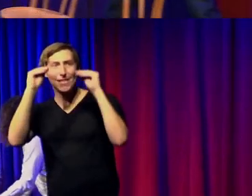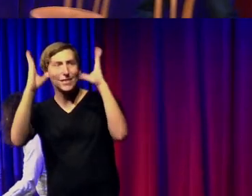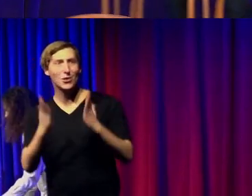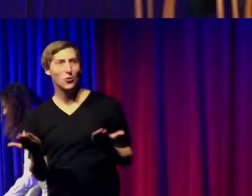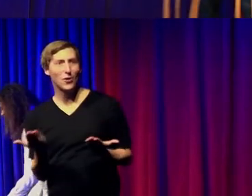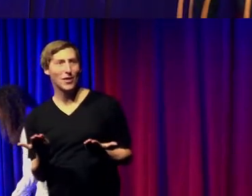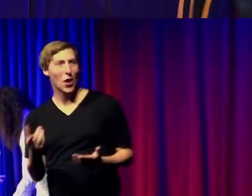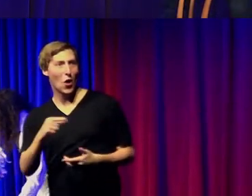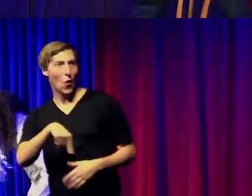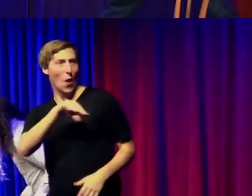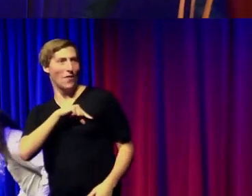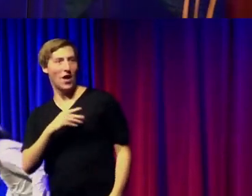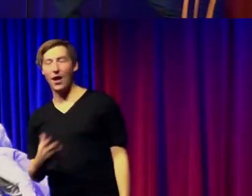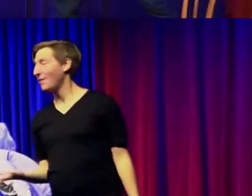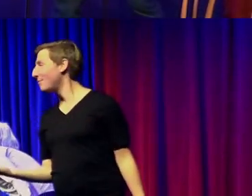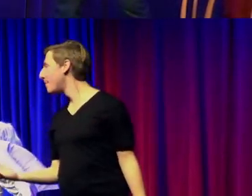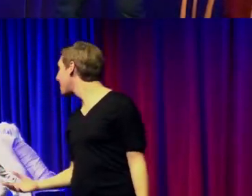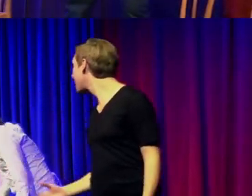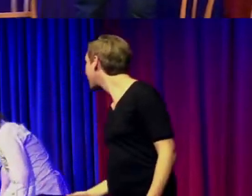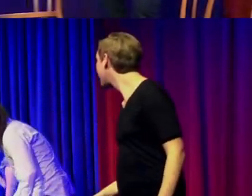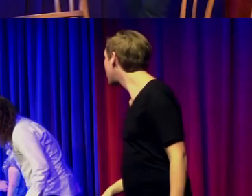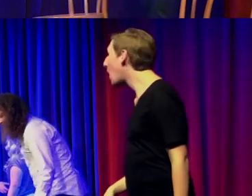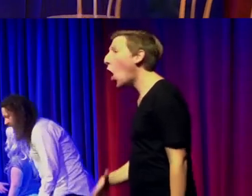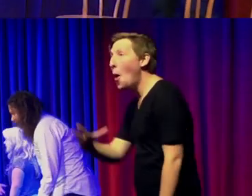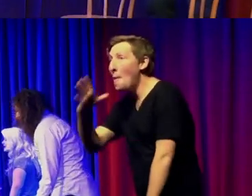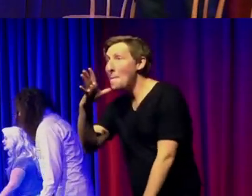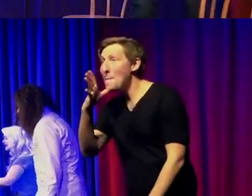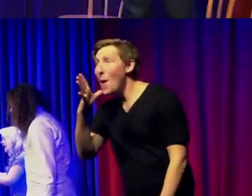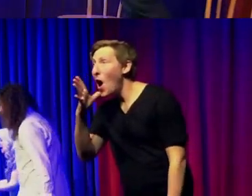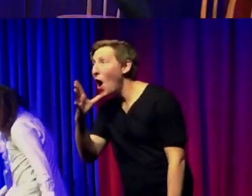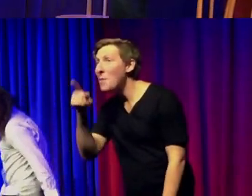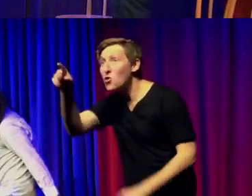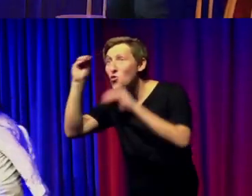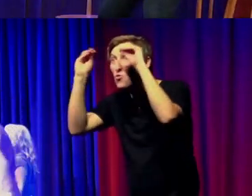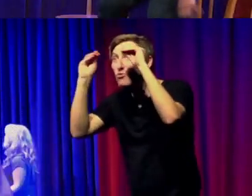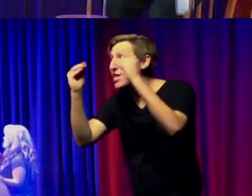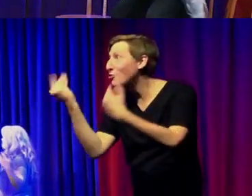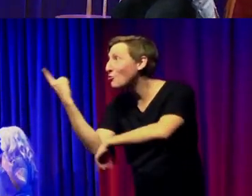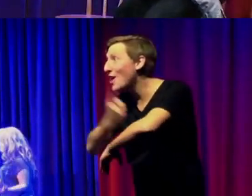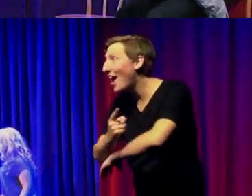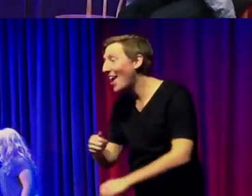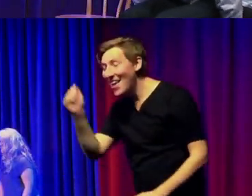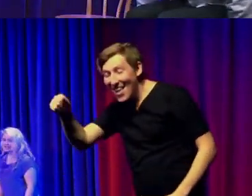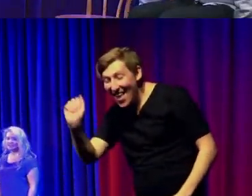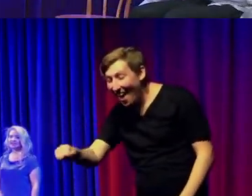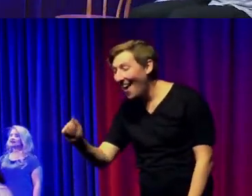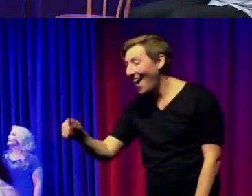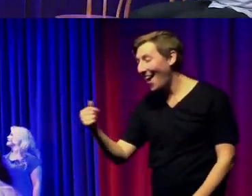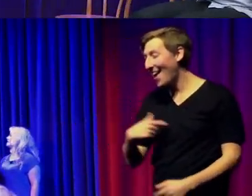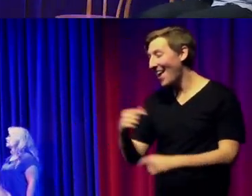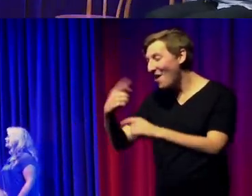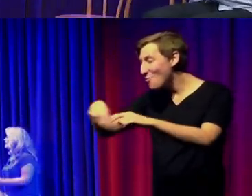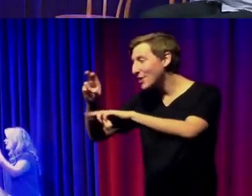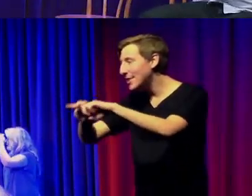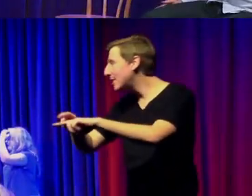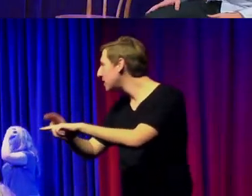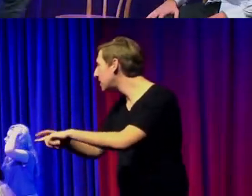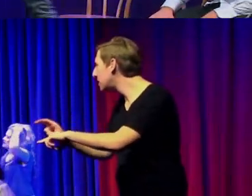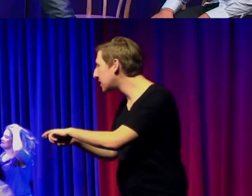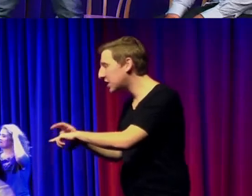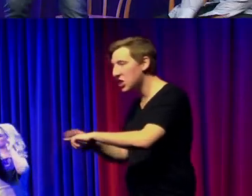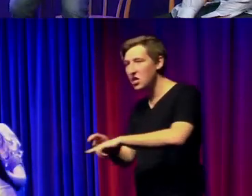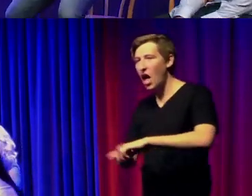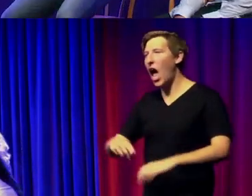I'm not local. Mom, are you teaching our class today? Honey, yes I am. Everyone have a seat. Have a seat. I am gonna stand.